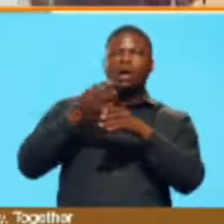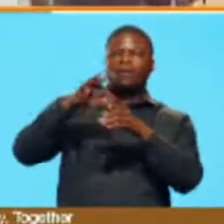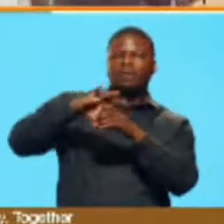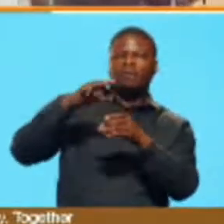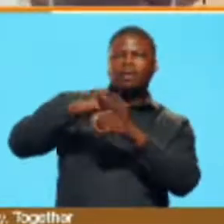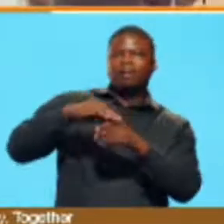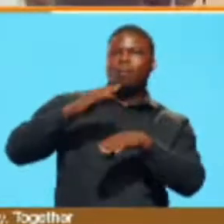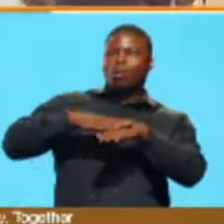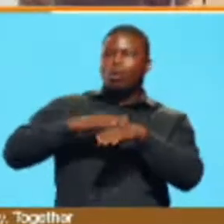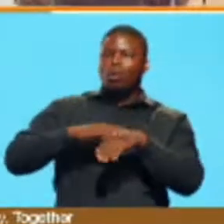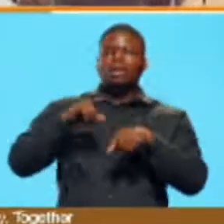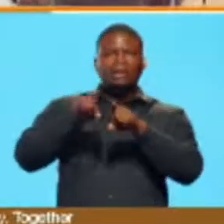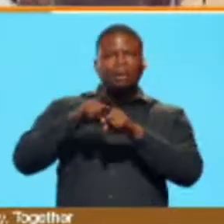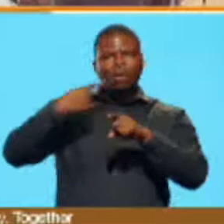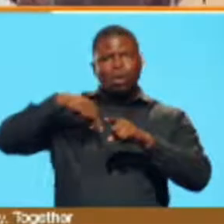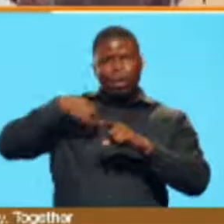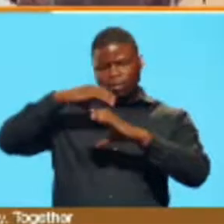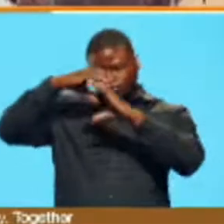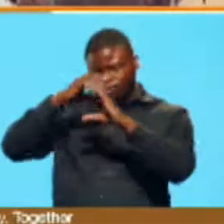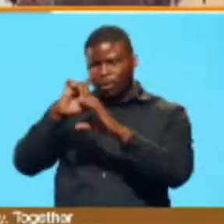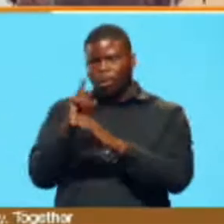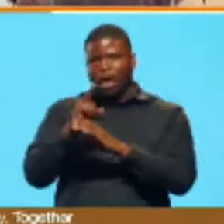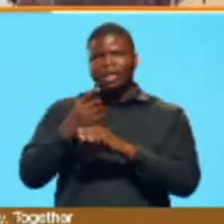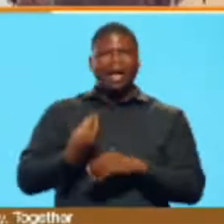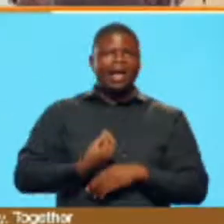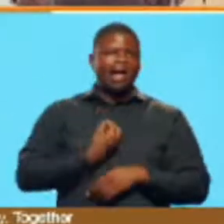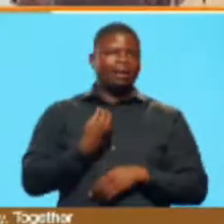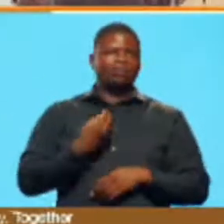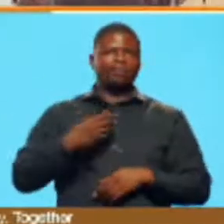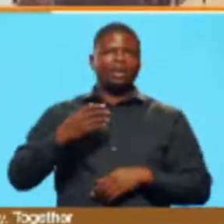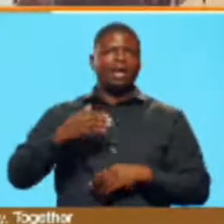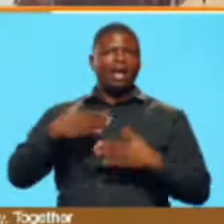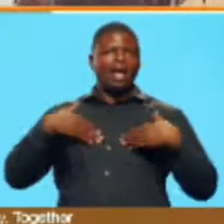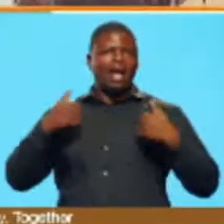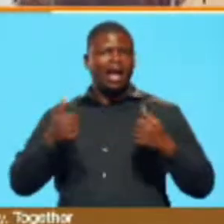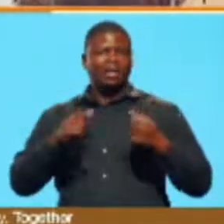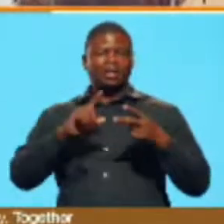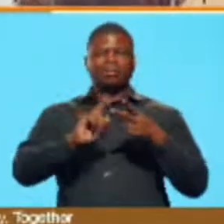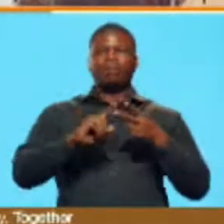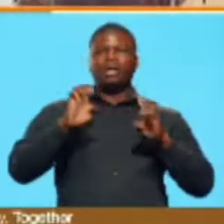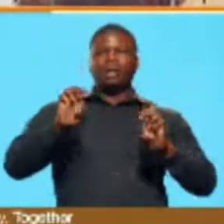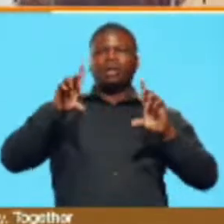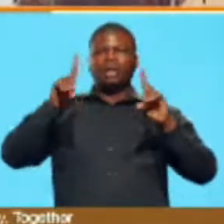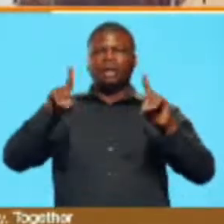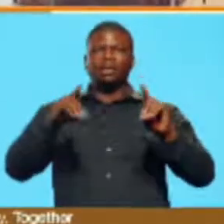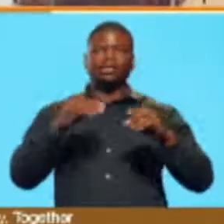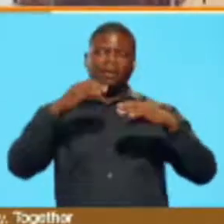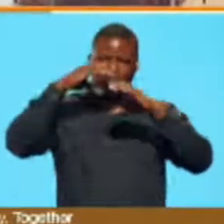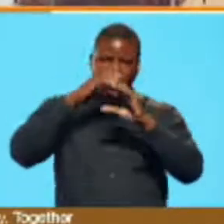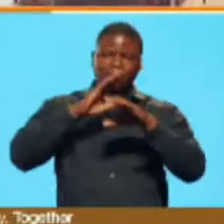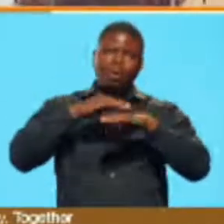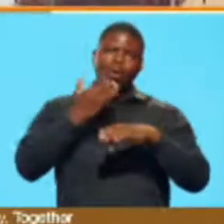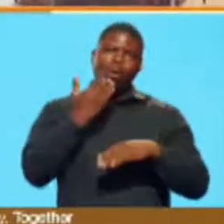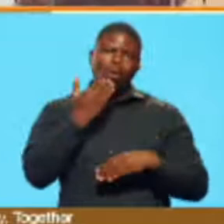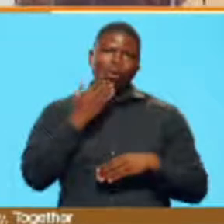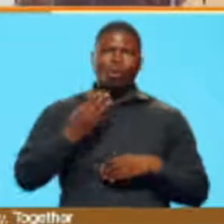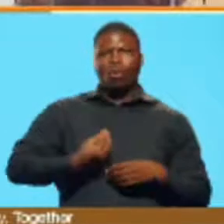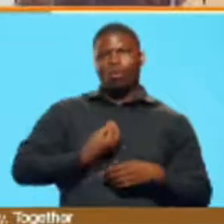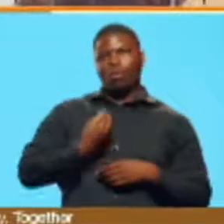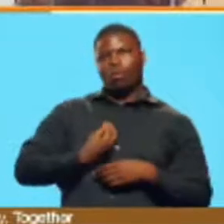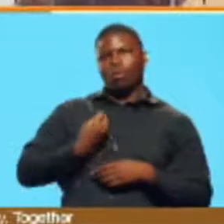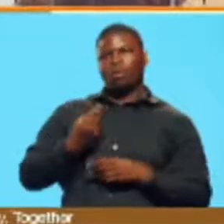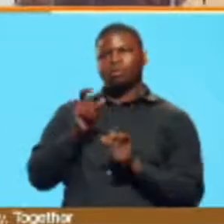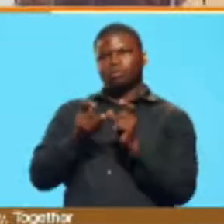looking at health and education, especially on young people, girls' education,